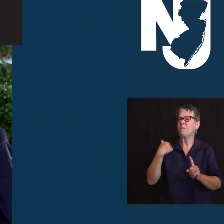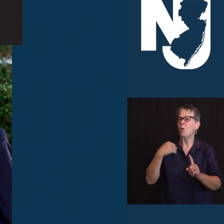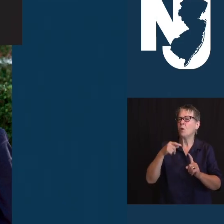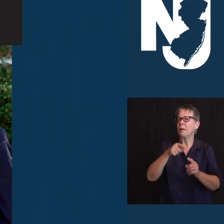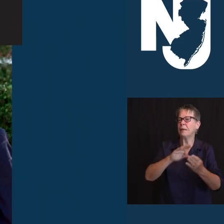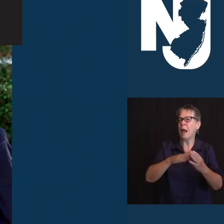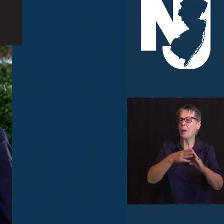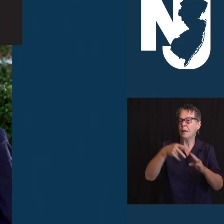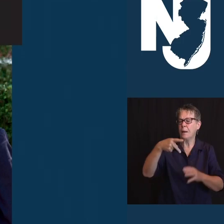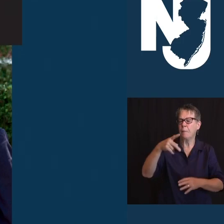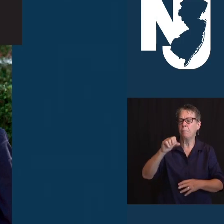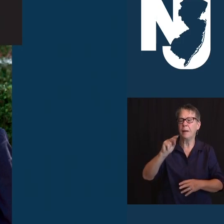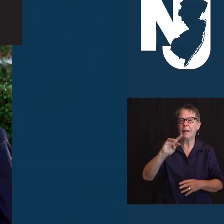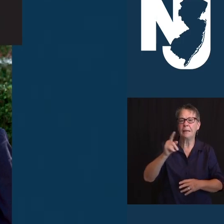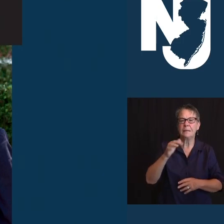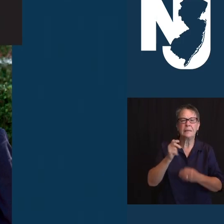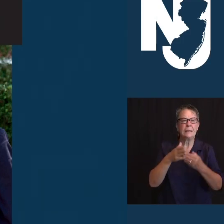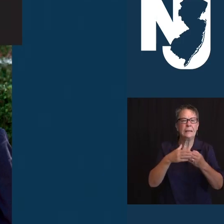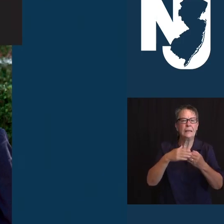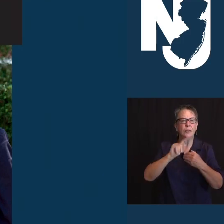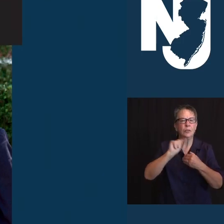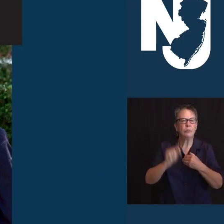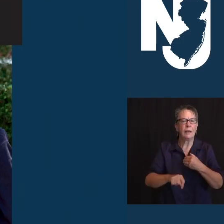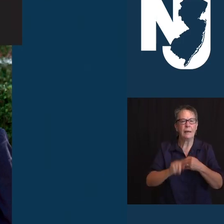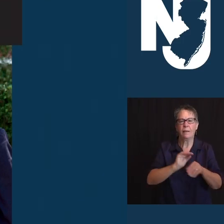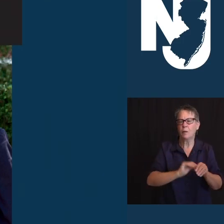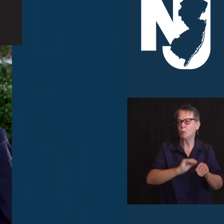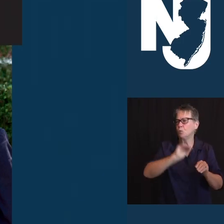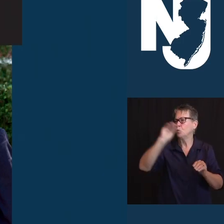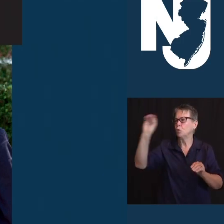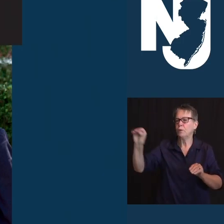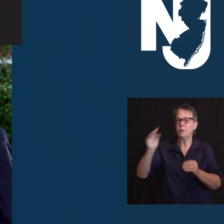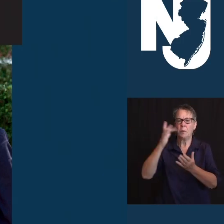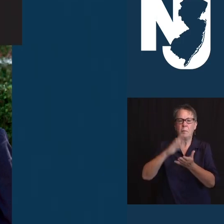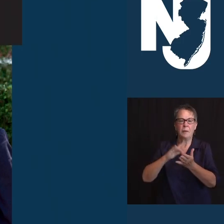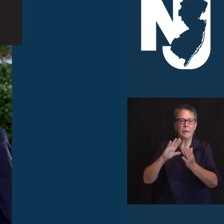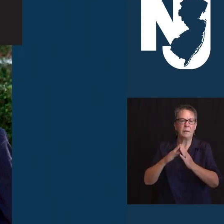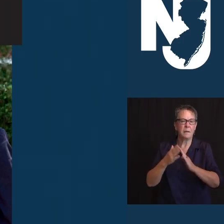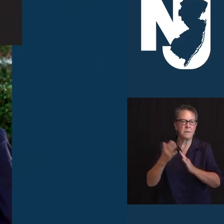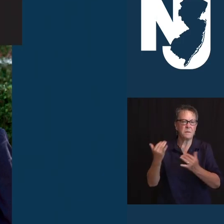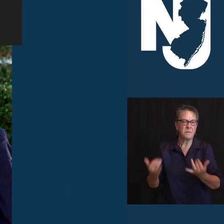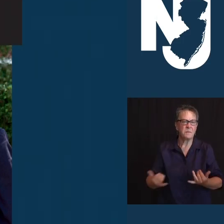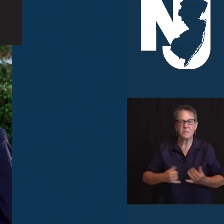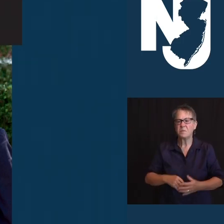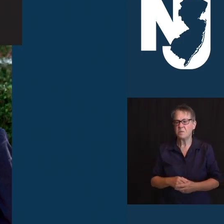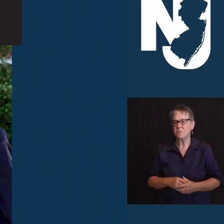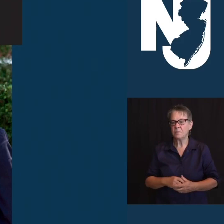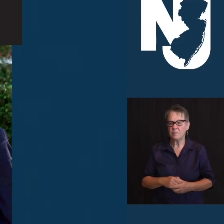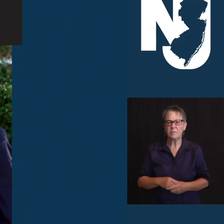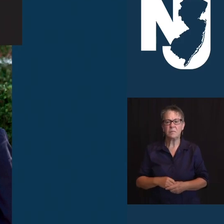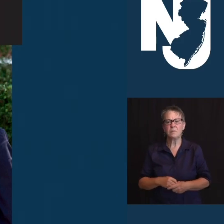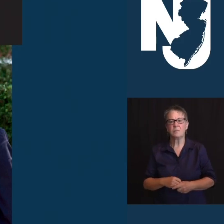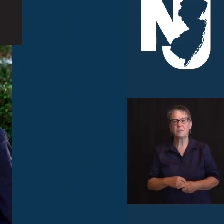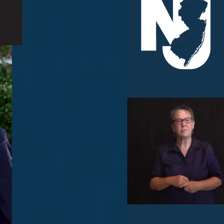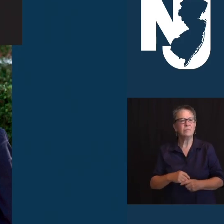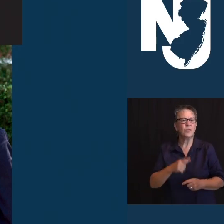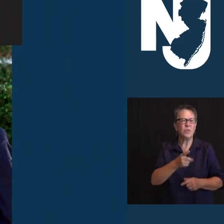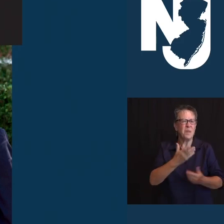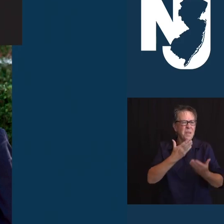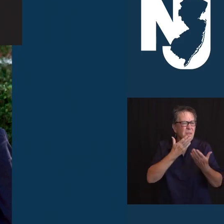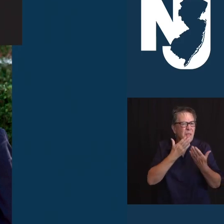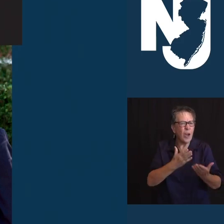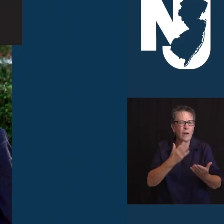to Mary Claire and David, and to everyone at Princeton Legal Search Group, thank you for keeping the faith, and thank you as well for all you do to keep